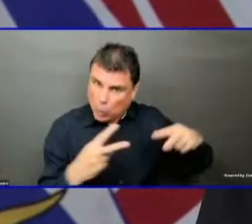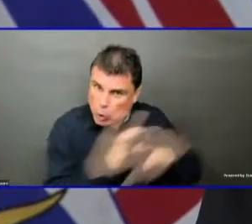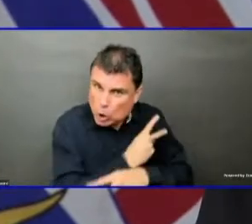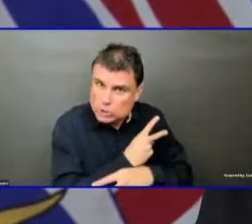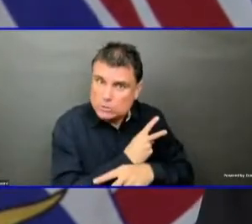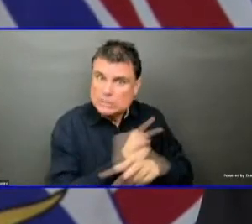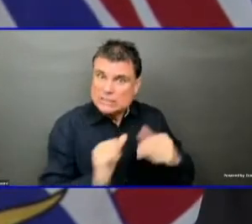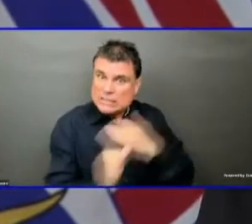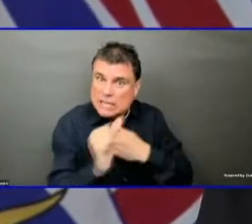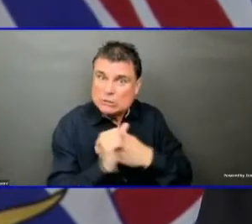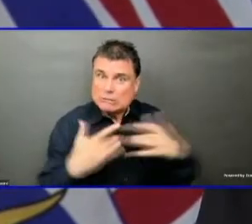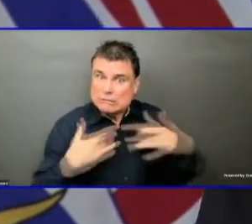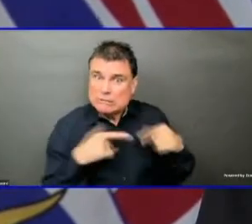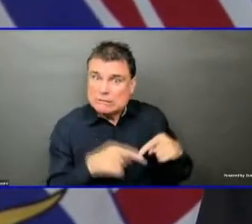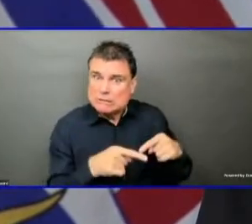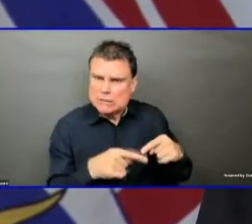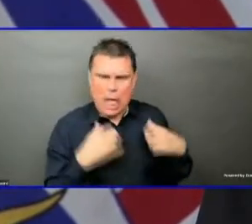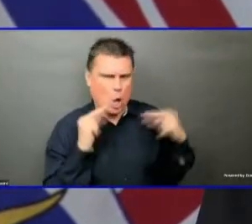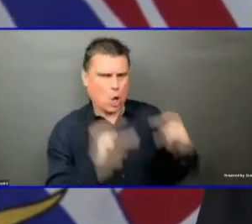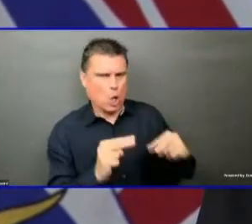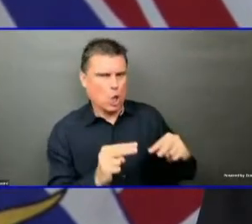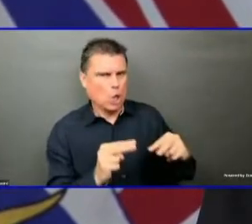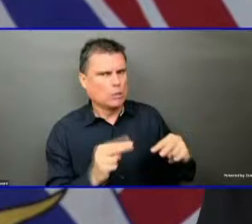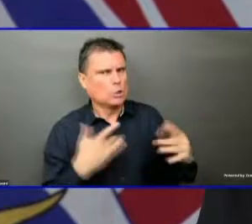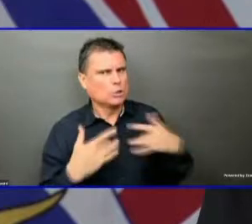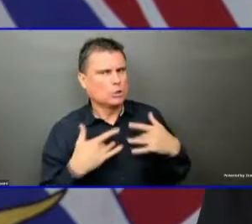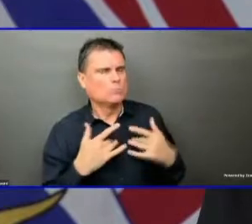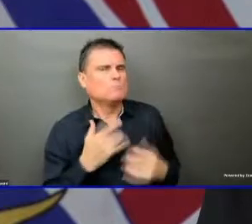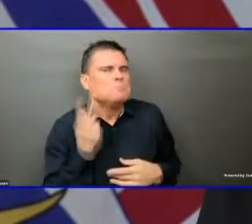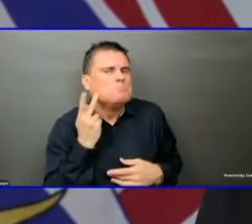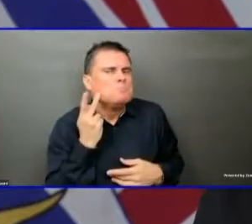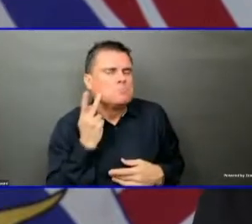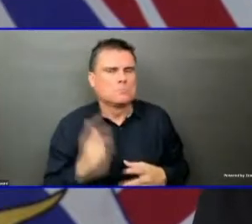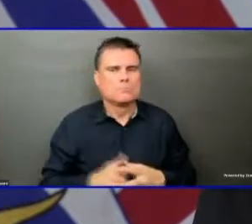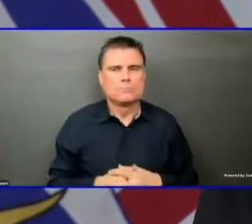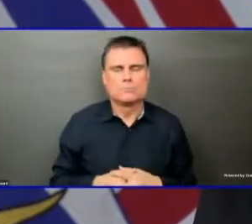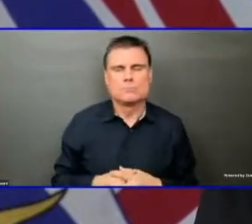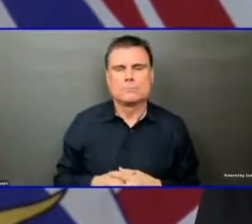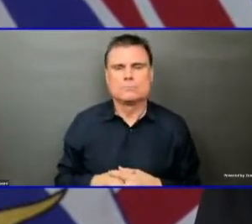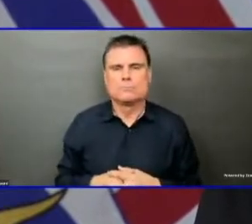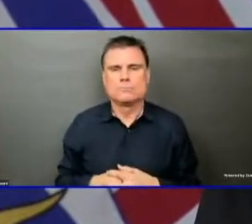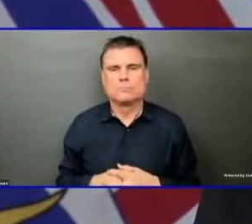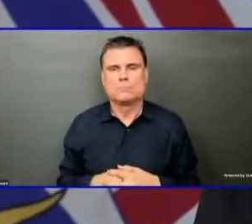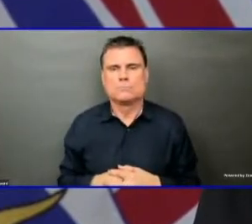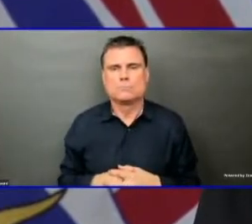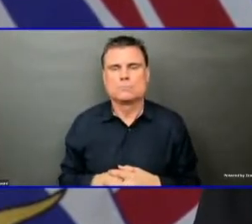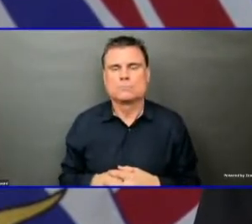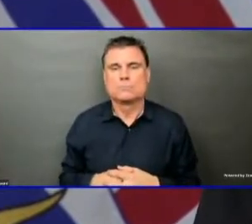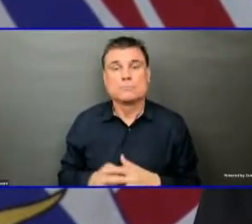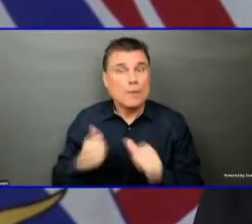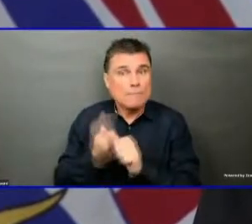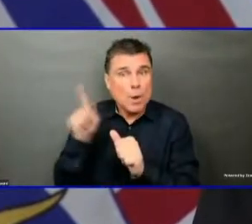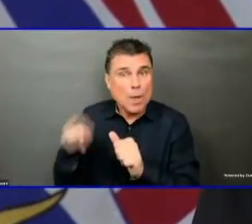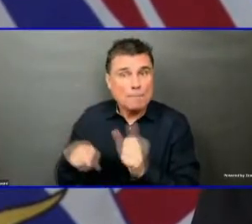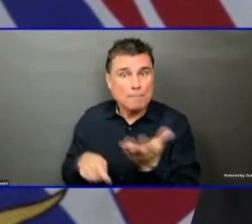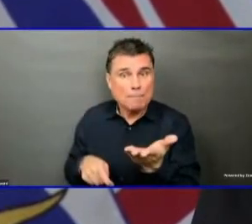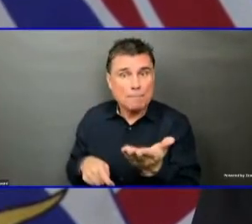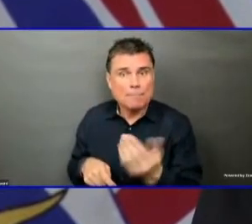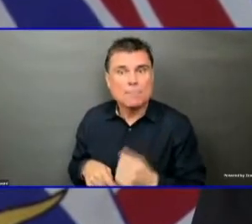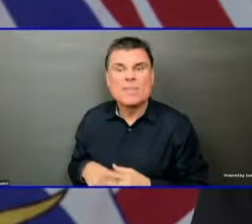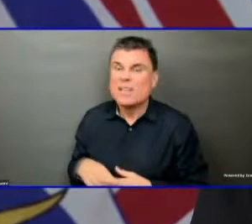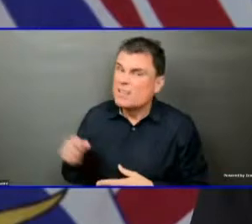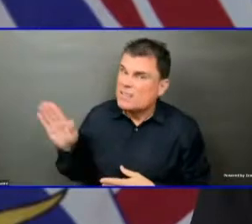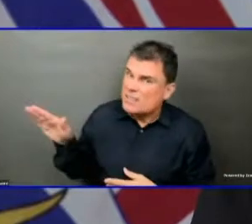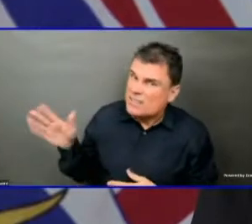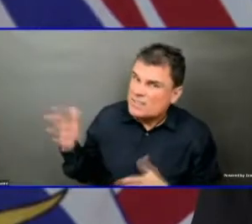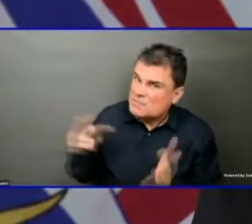I wondered if there is any particular precautions that need to be taken by British Columbia because